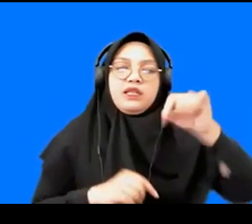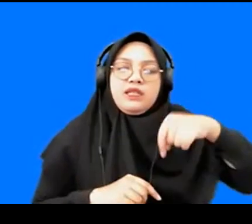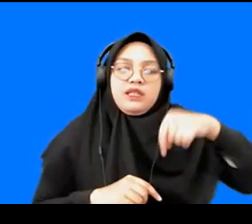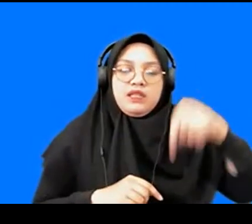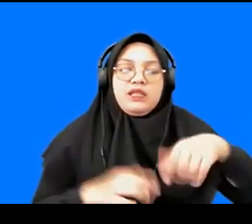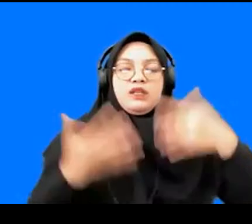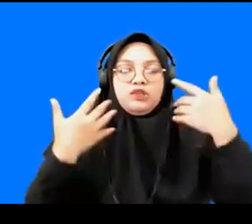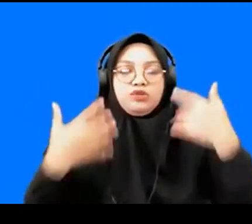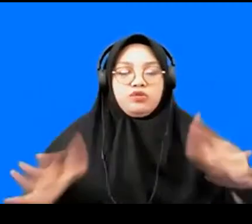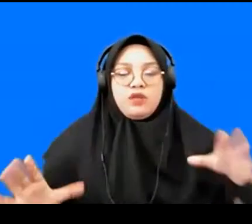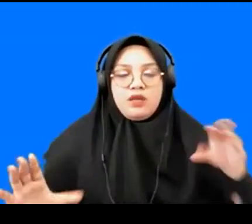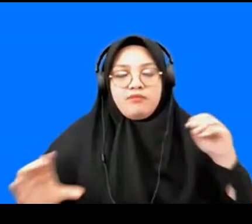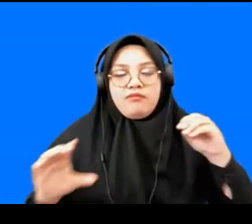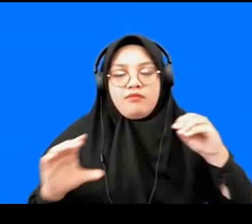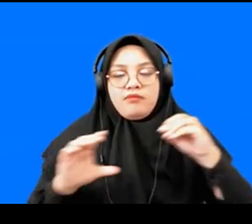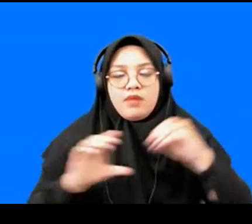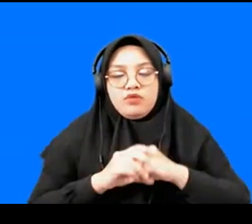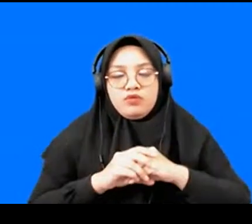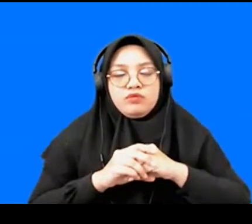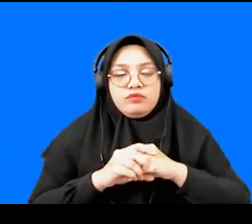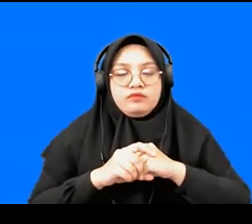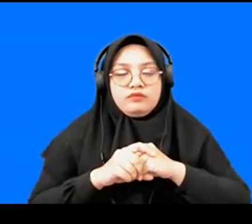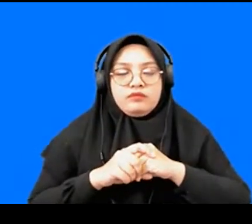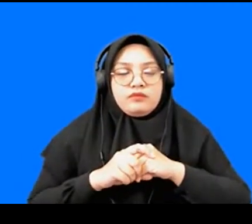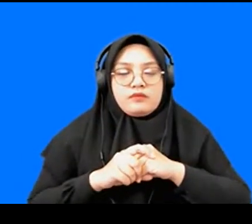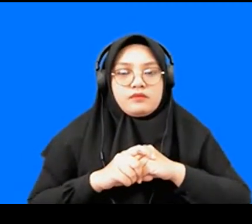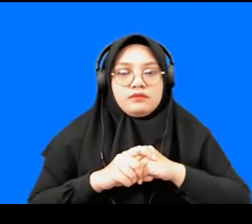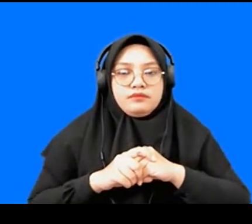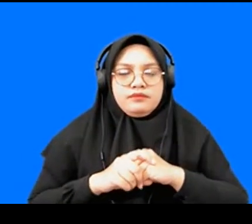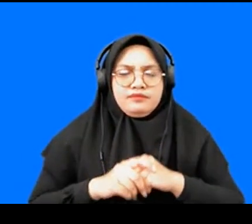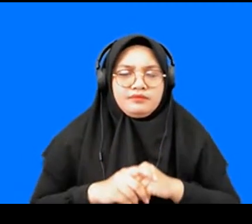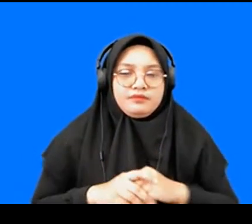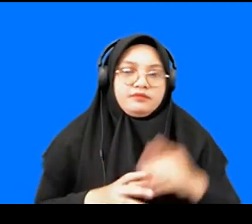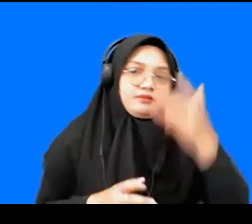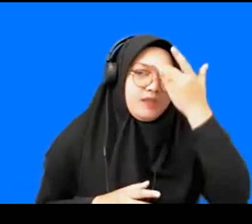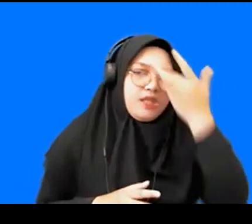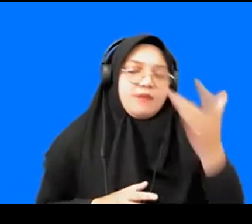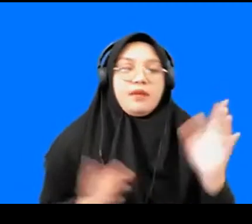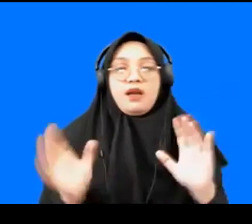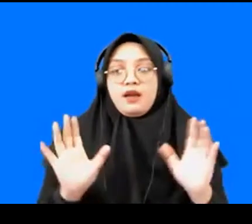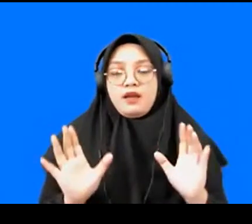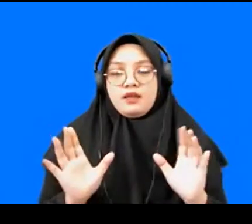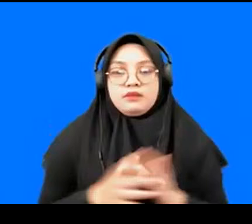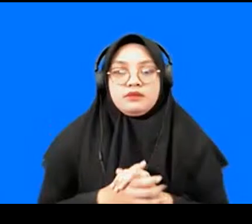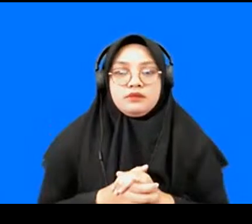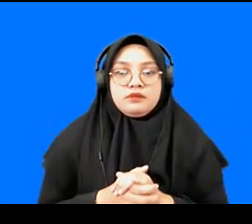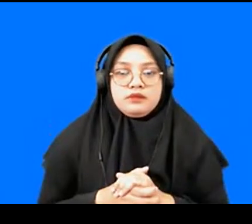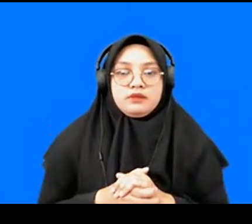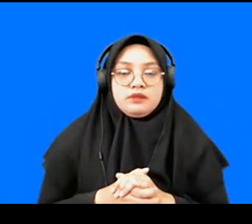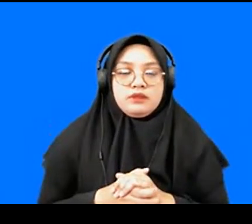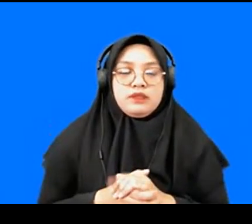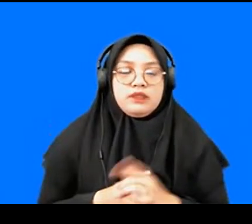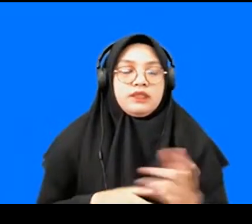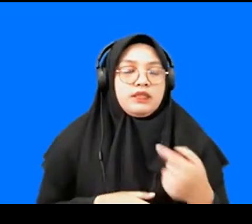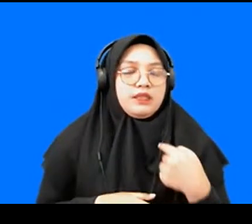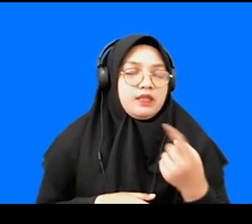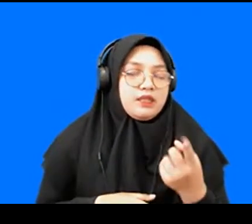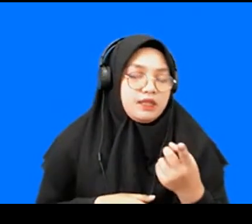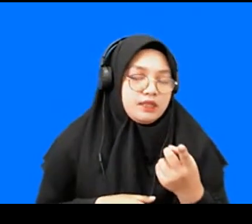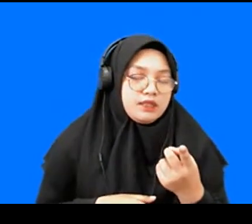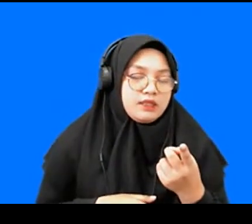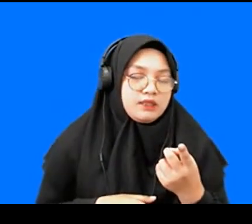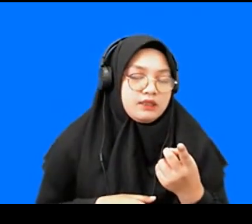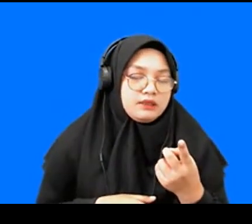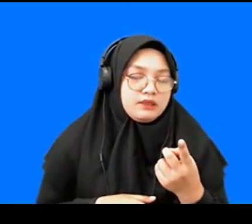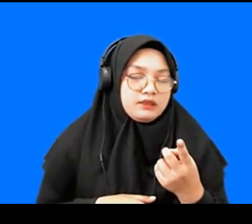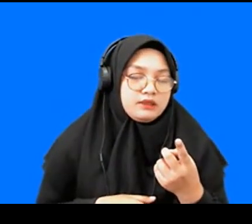rich. But the thing is, why not aiming of if they are not getting rich legally or the